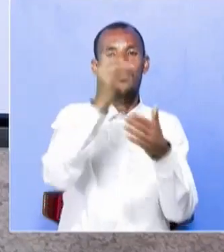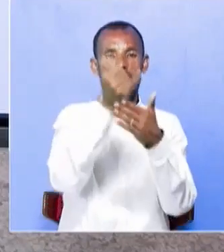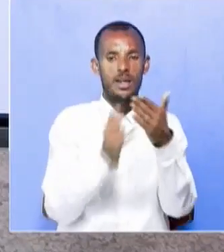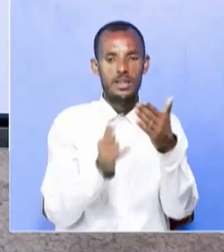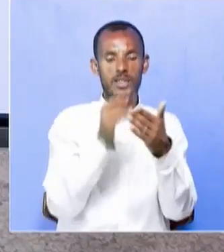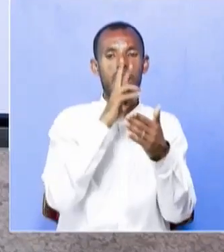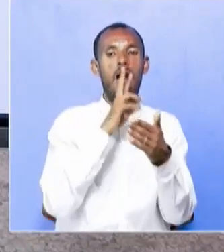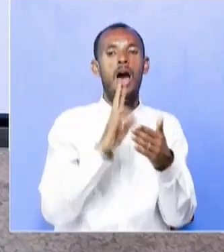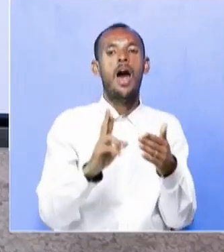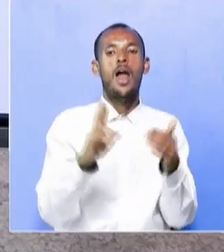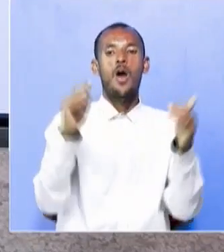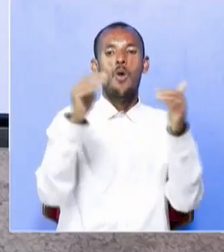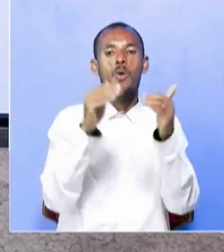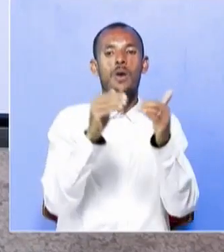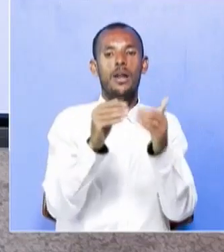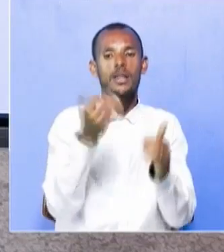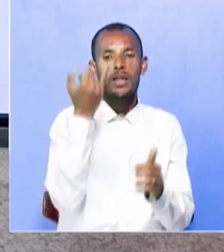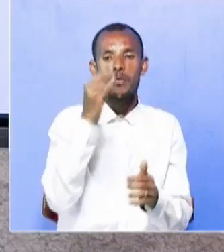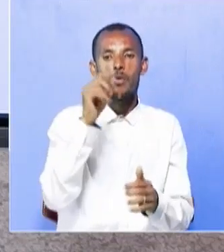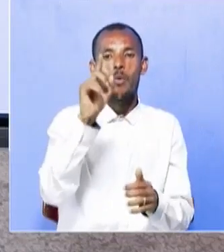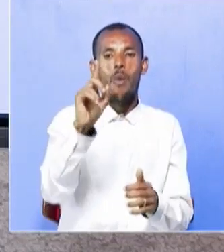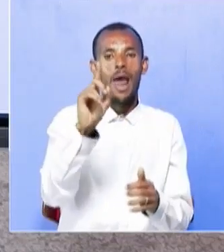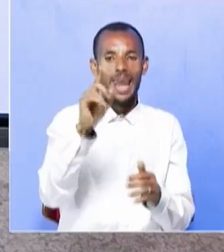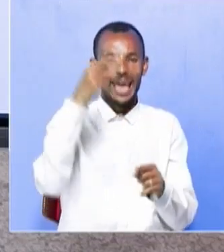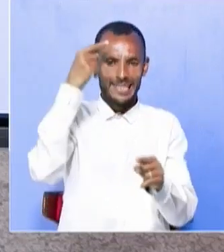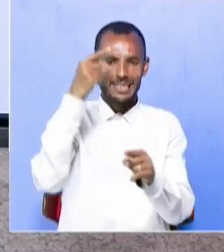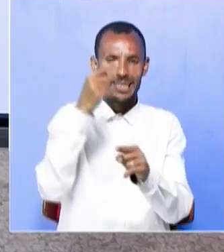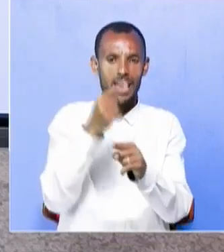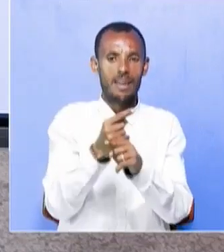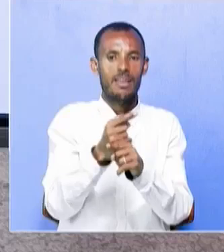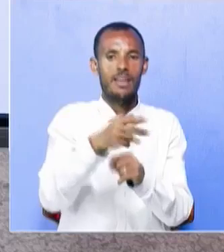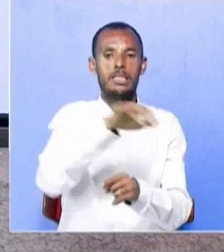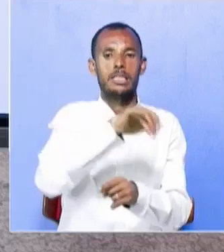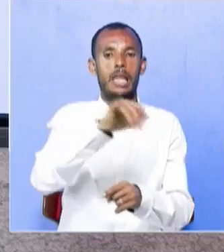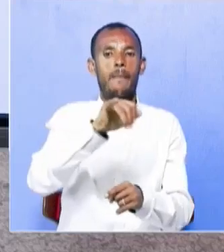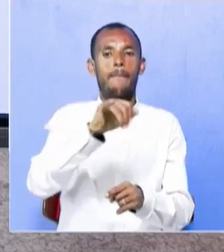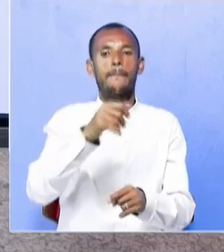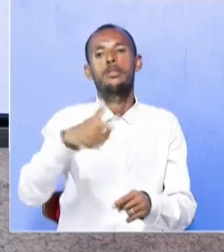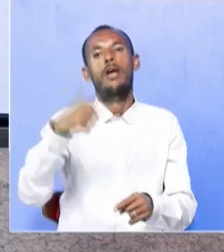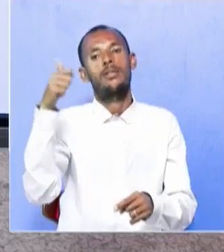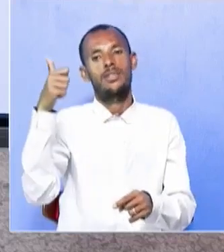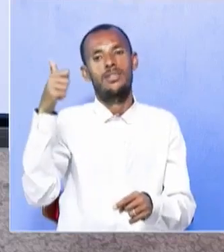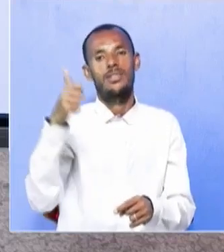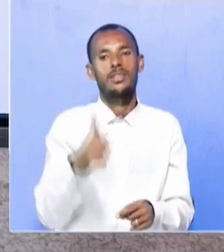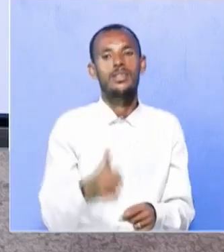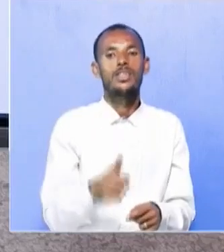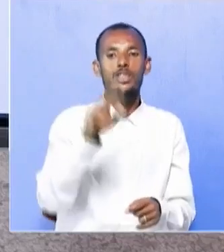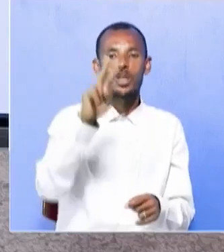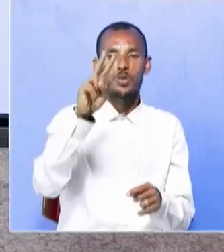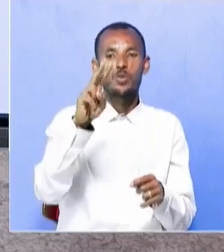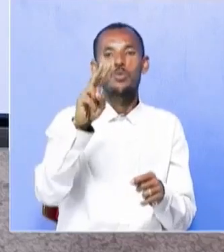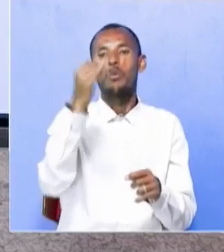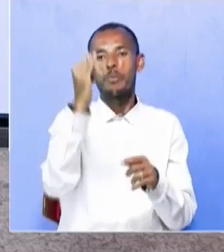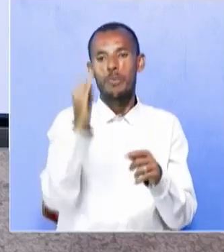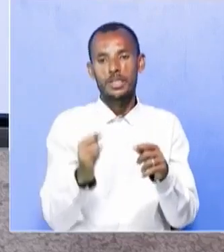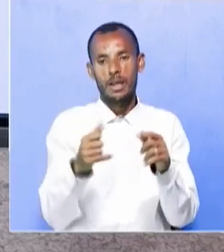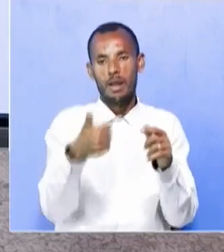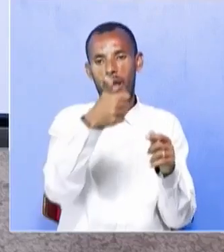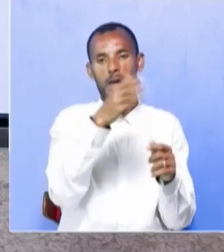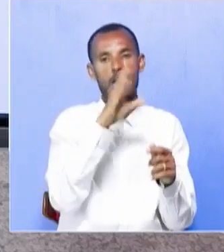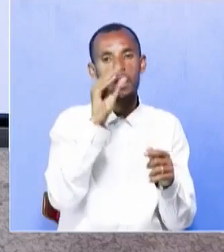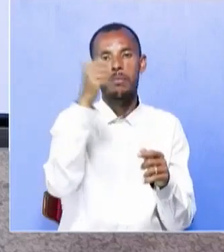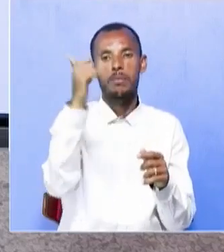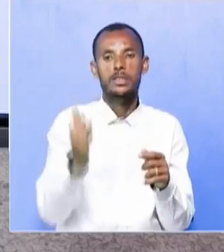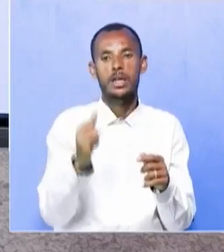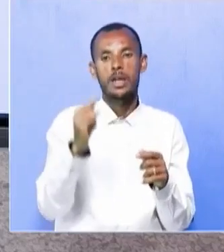are congruent if one exactly fits the other, or if the two figures have the same size